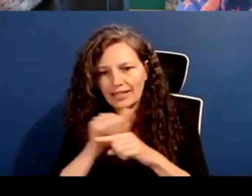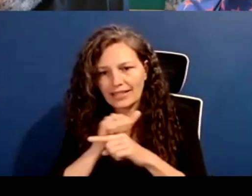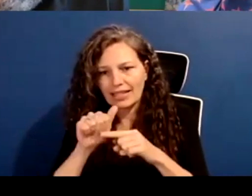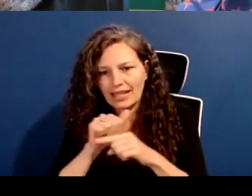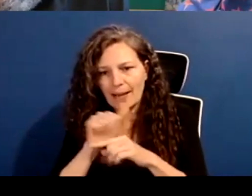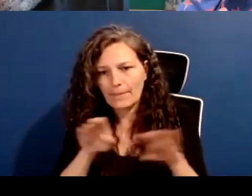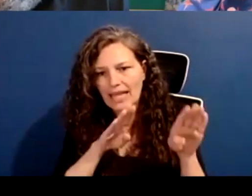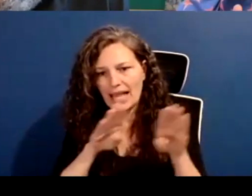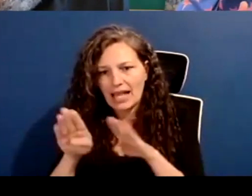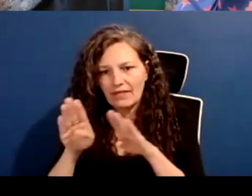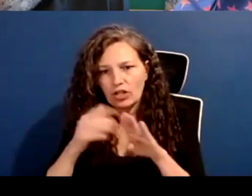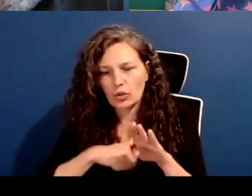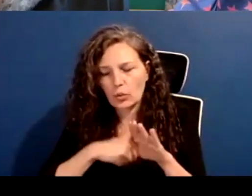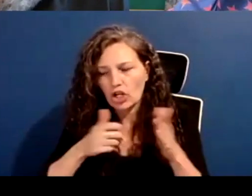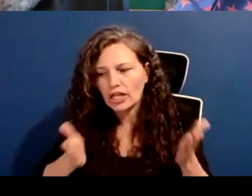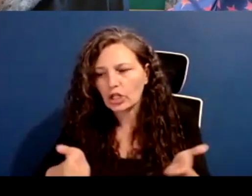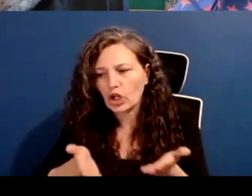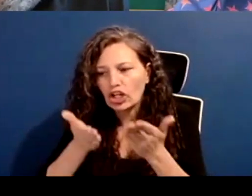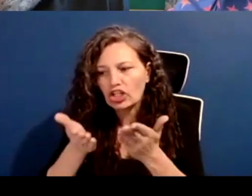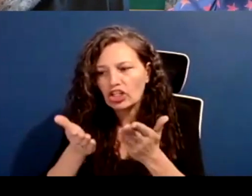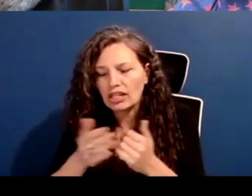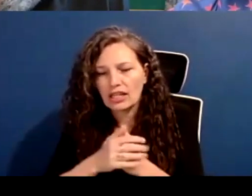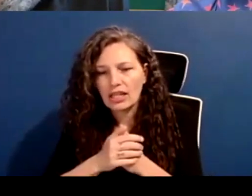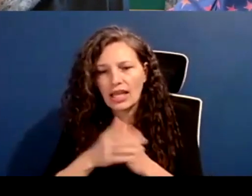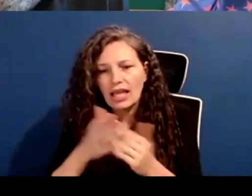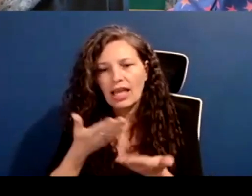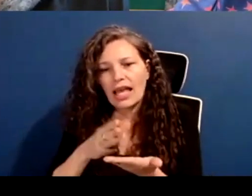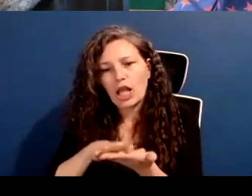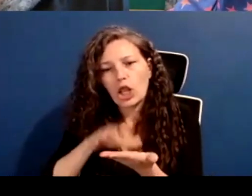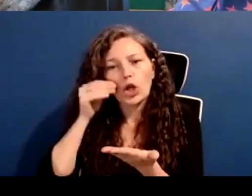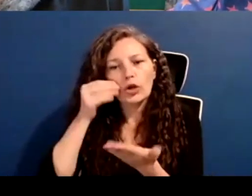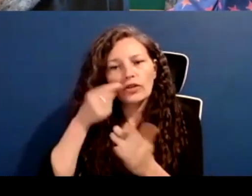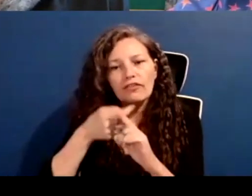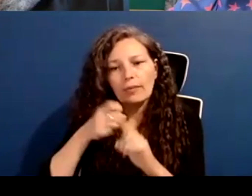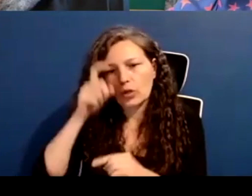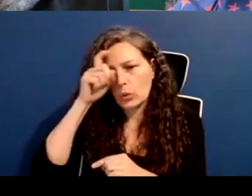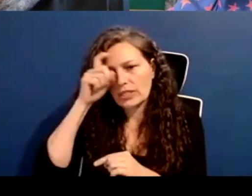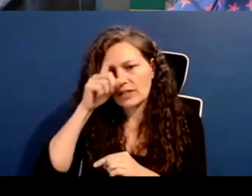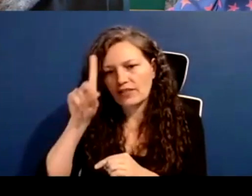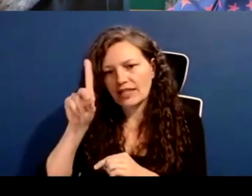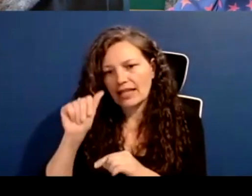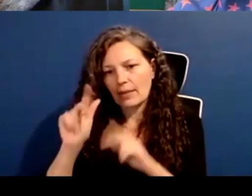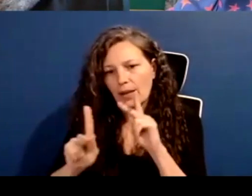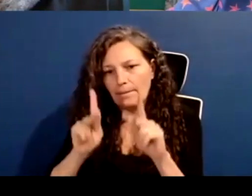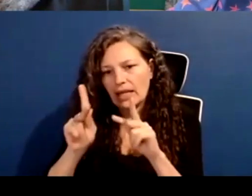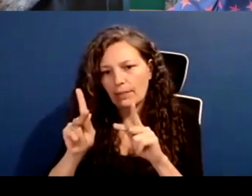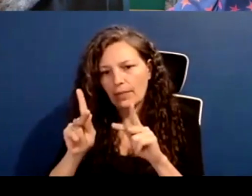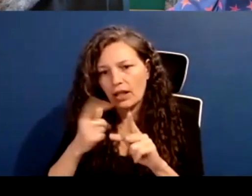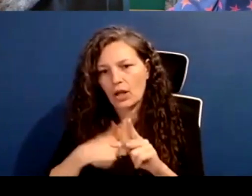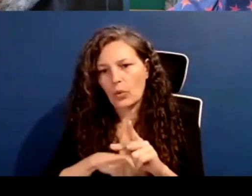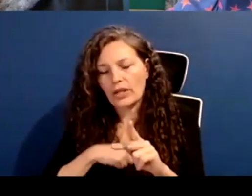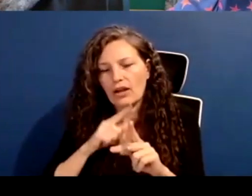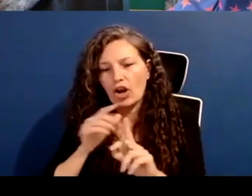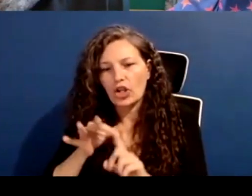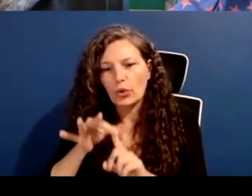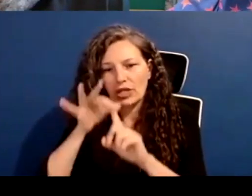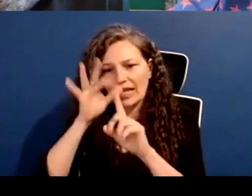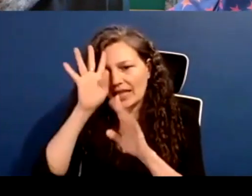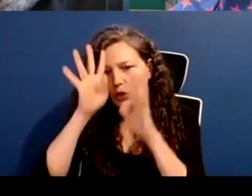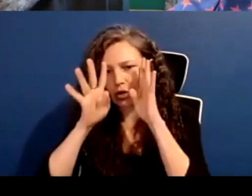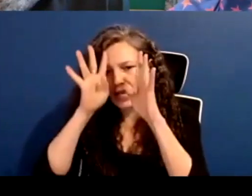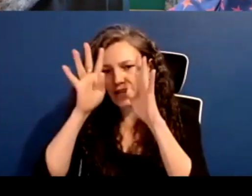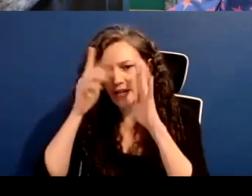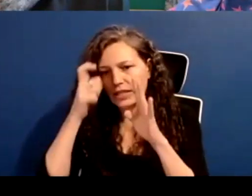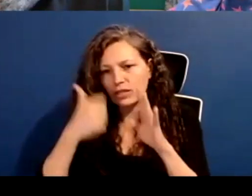are encouraging. And learn from the wisdom of disabled people. We are uniquely creative because we live in